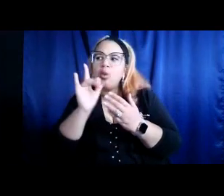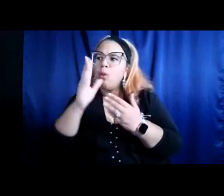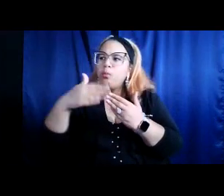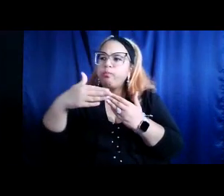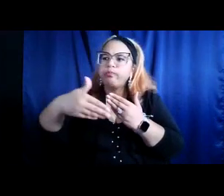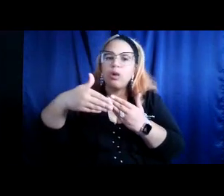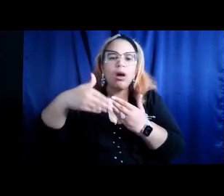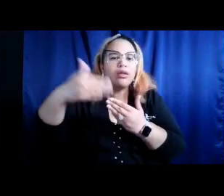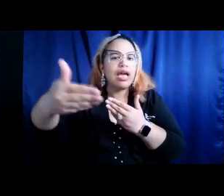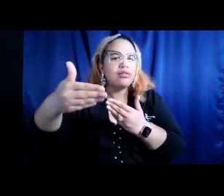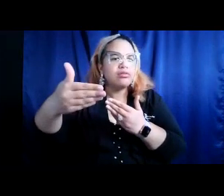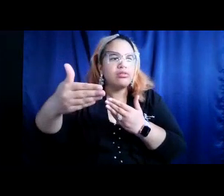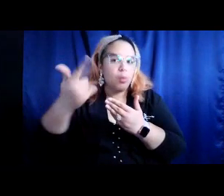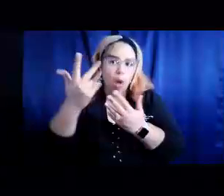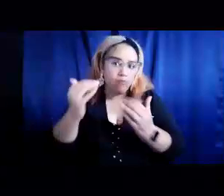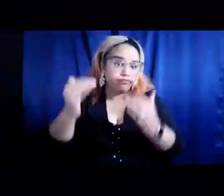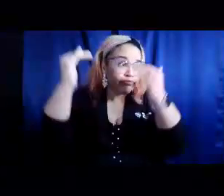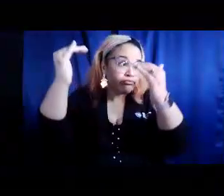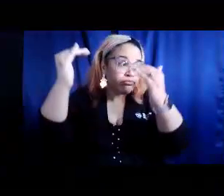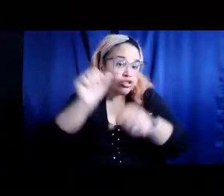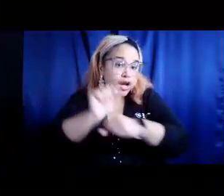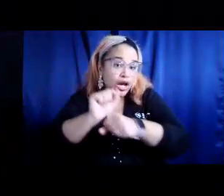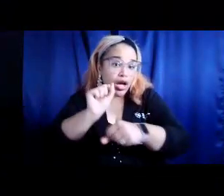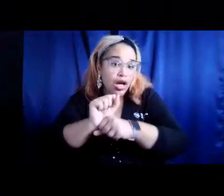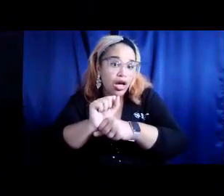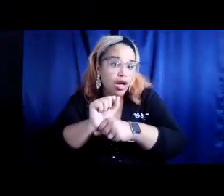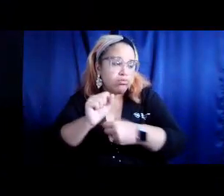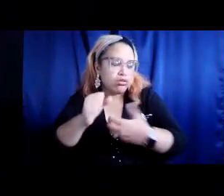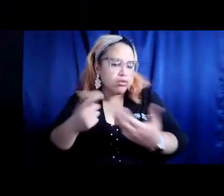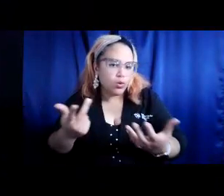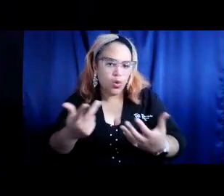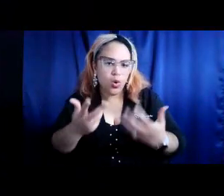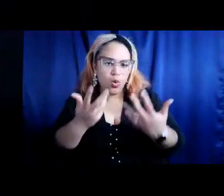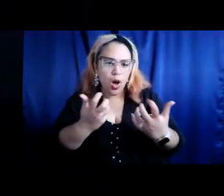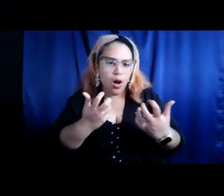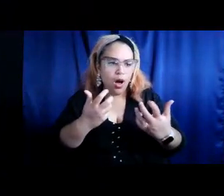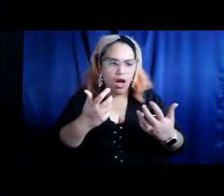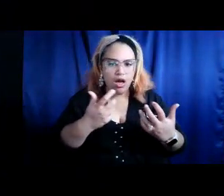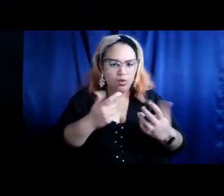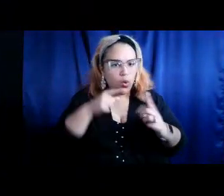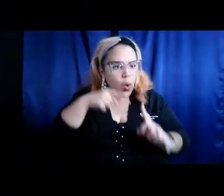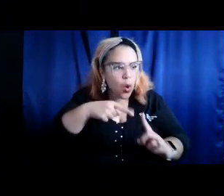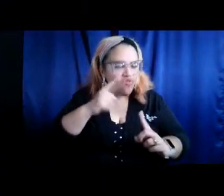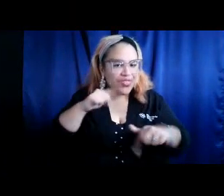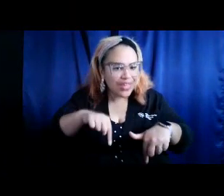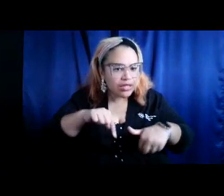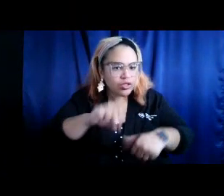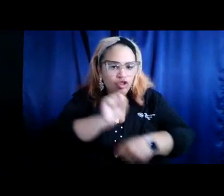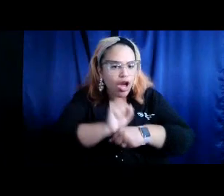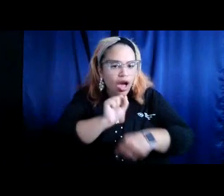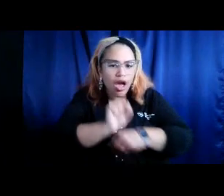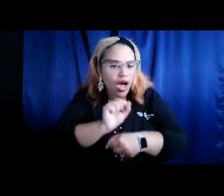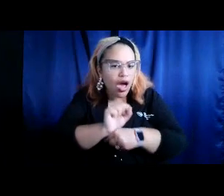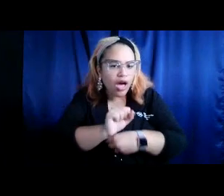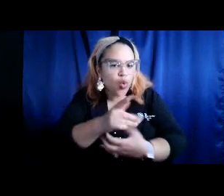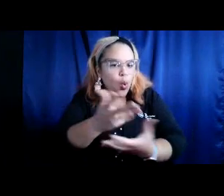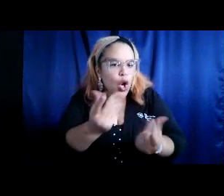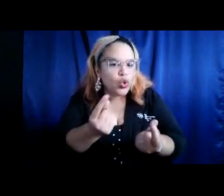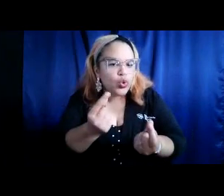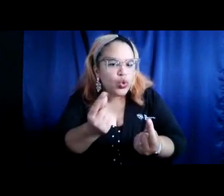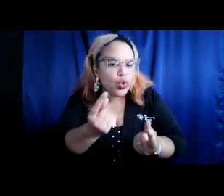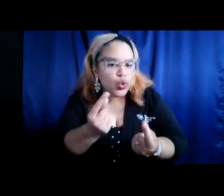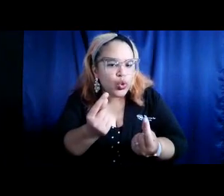chats can be a terrific way to identify growth opportunities within the organization. These conversations are especially